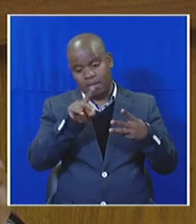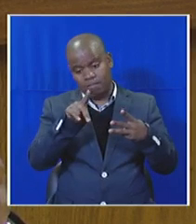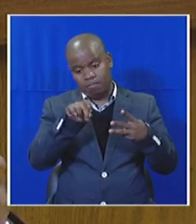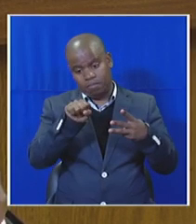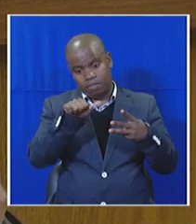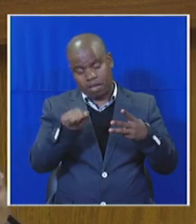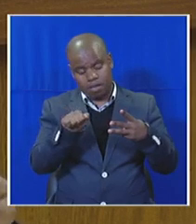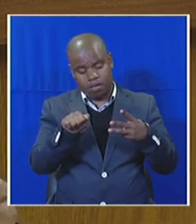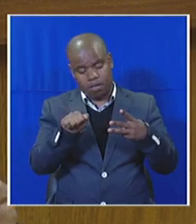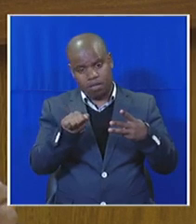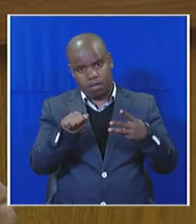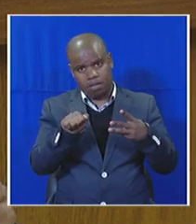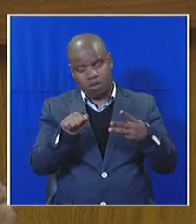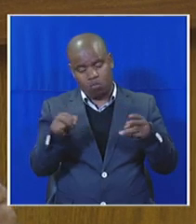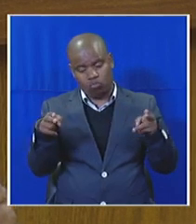BRICS,